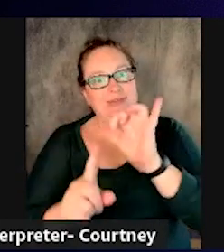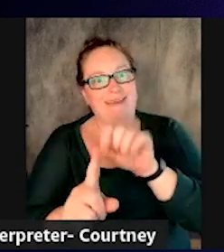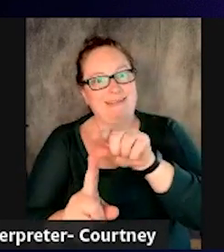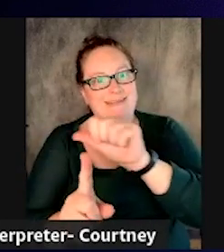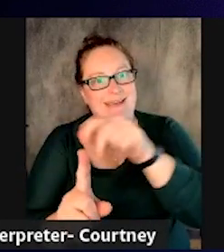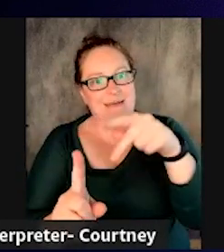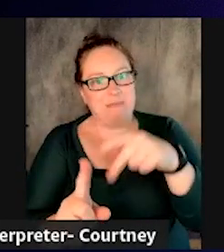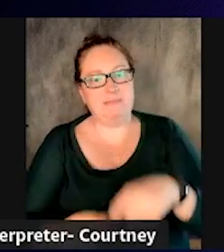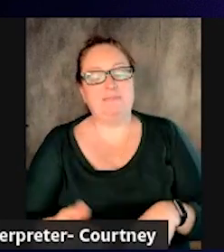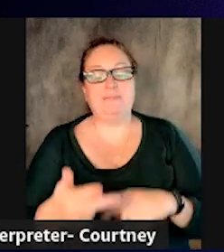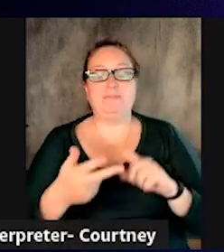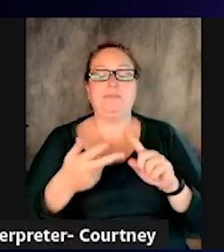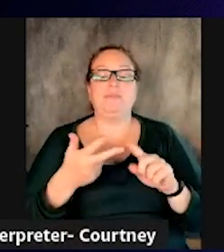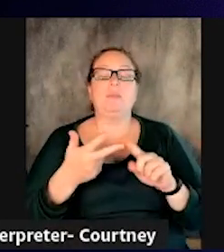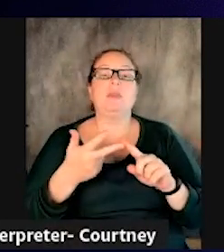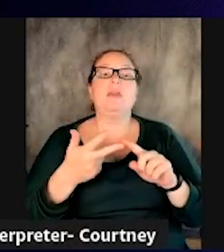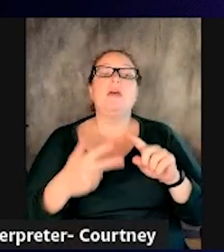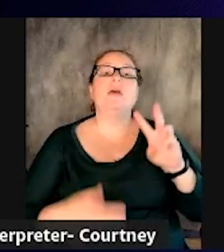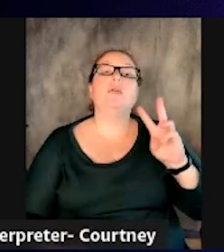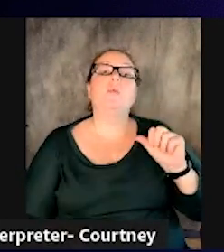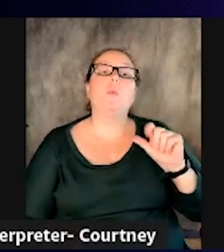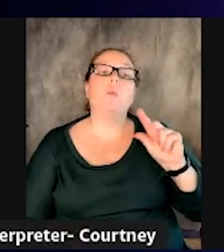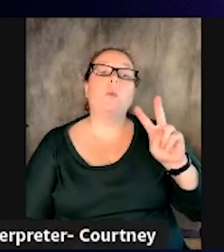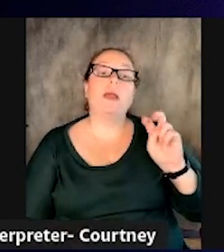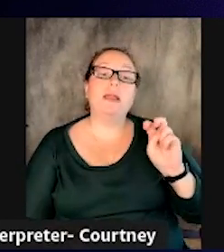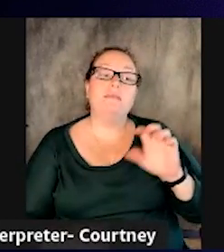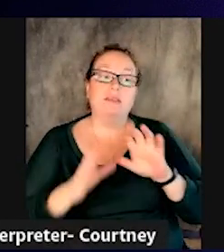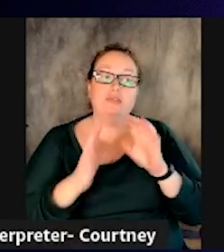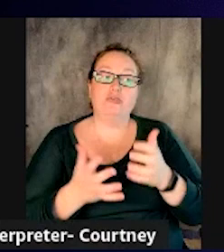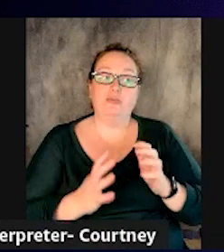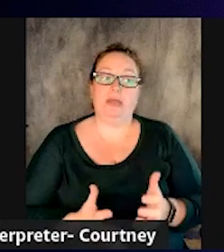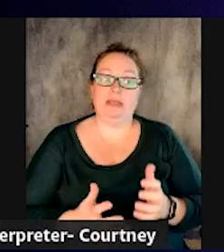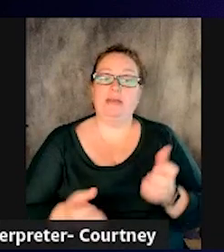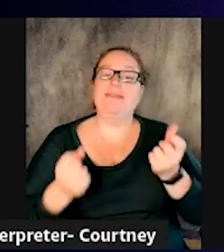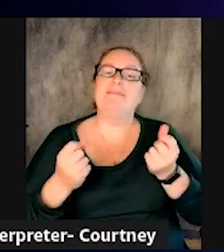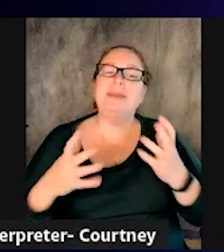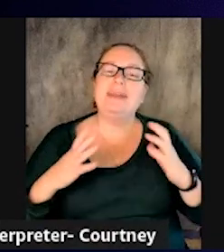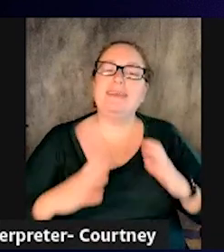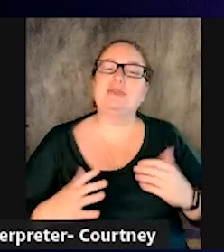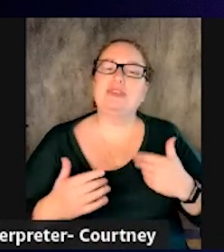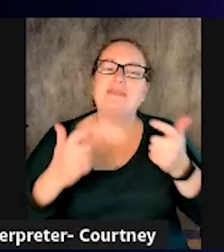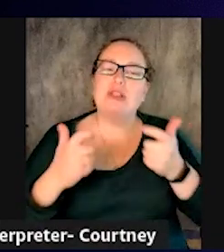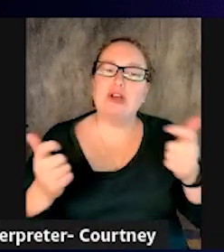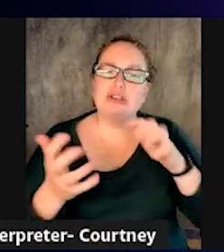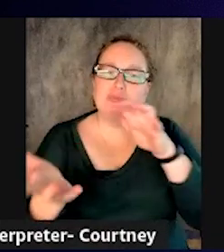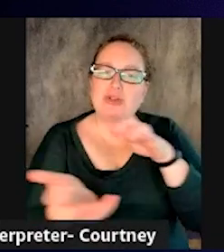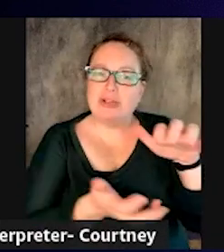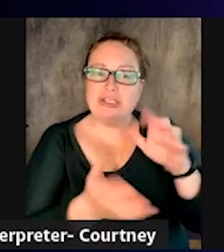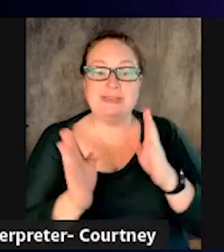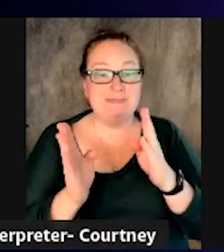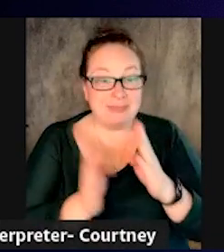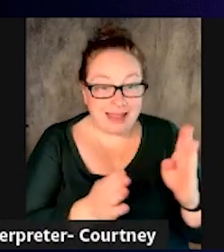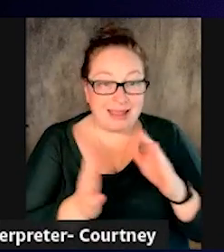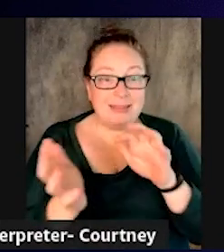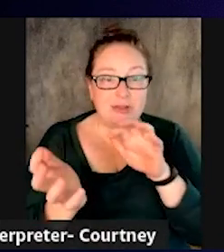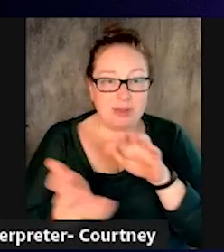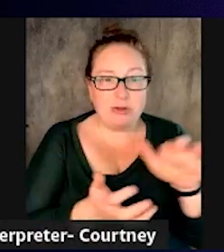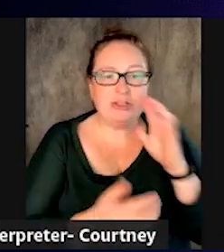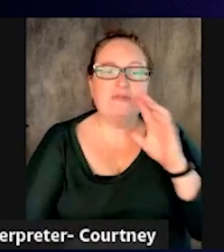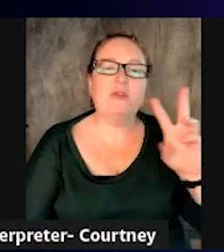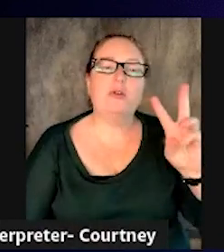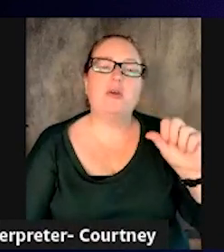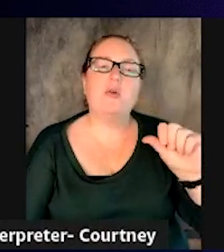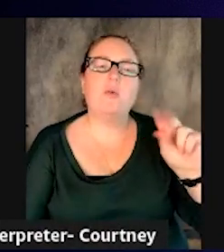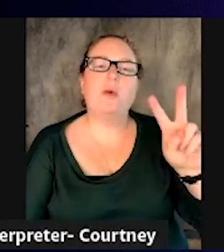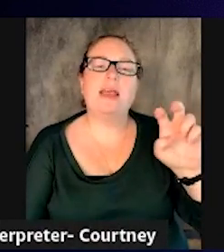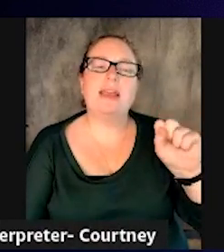is wave grouping. Many of our customers who have these large migrations plan their migration in waves. So maybe they have